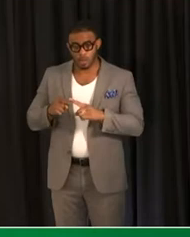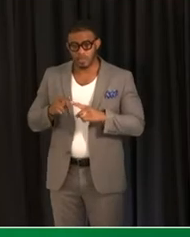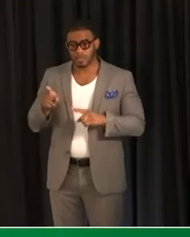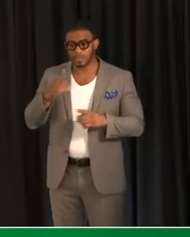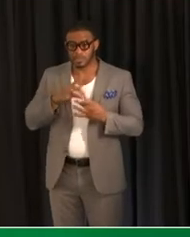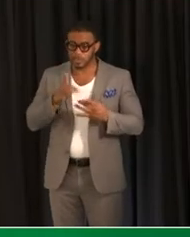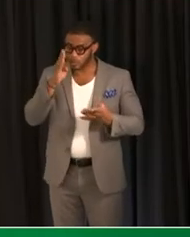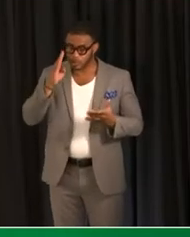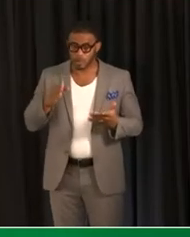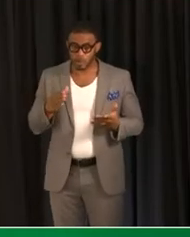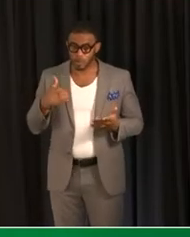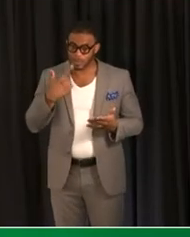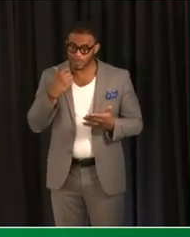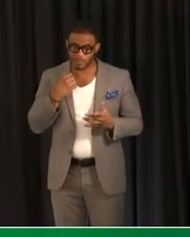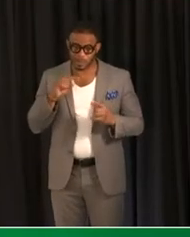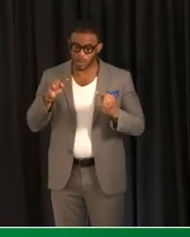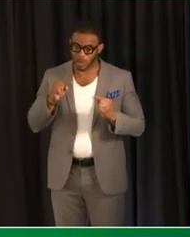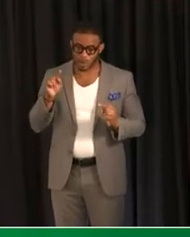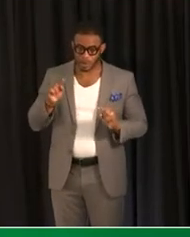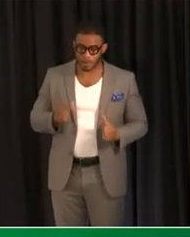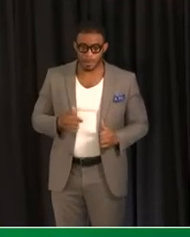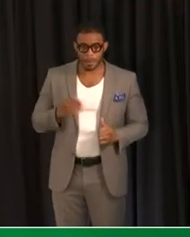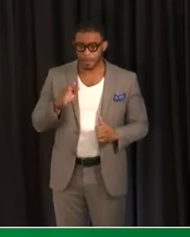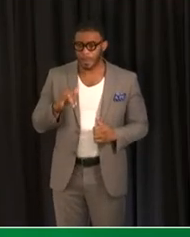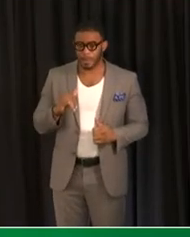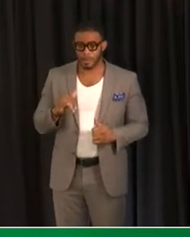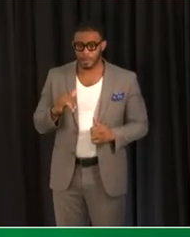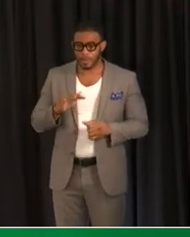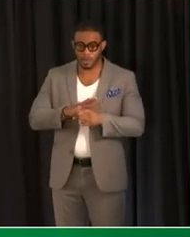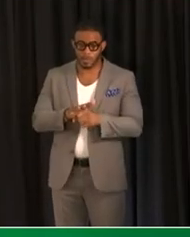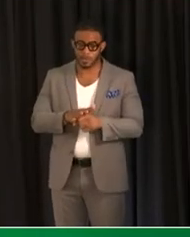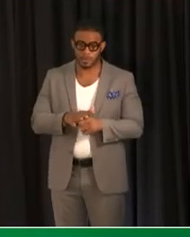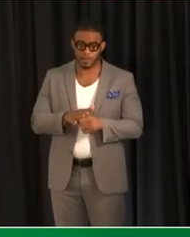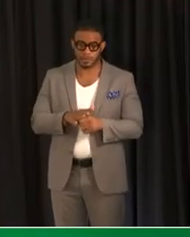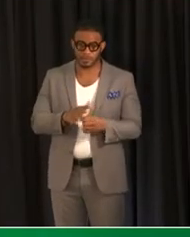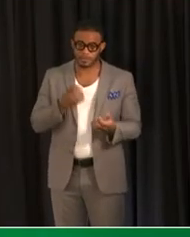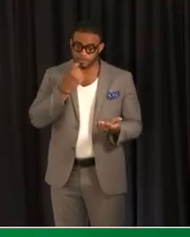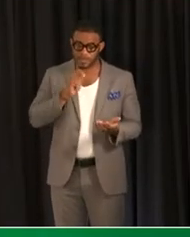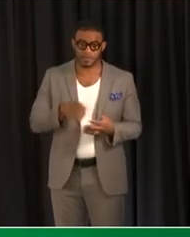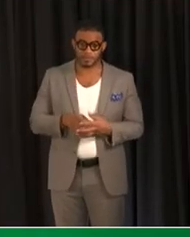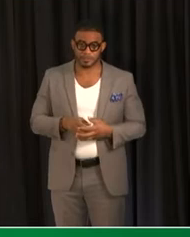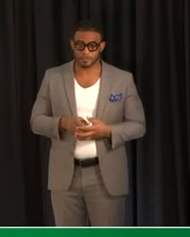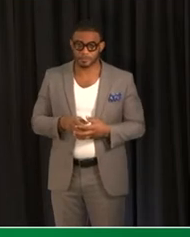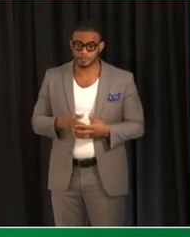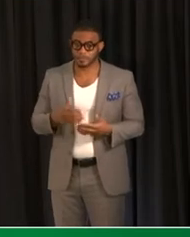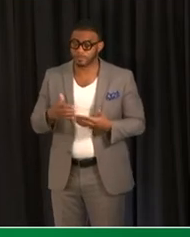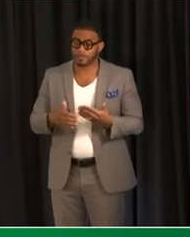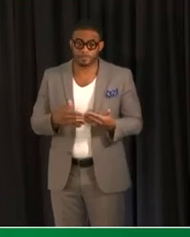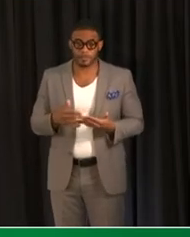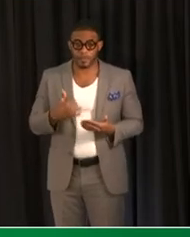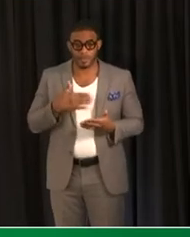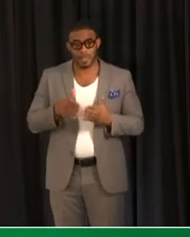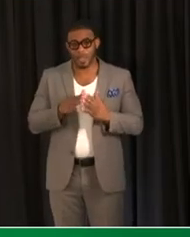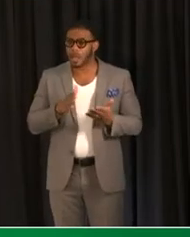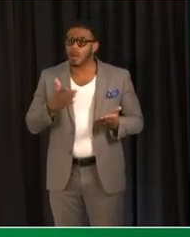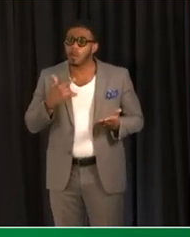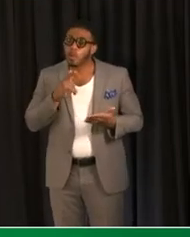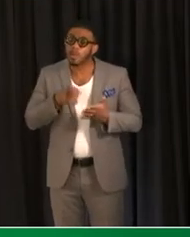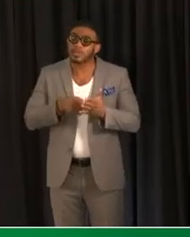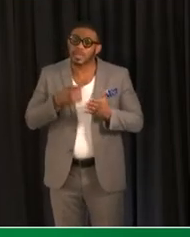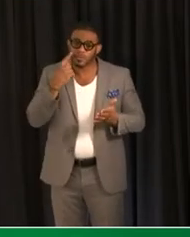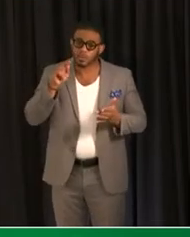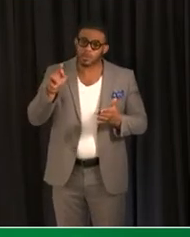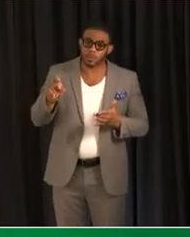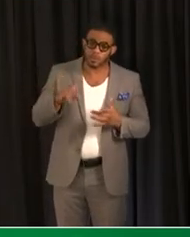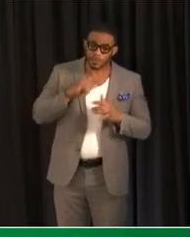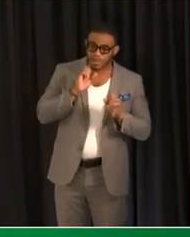residents as well. And she said, we've just been hurt by COVID and the pandemic. And so we asked her,